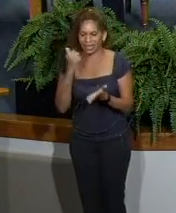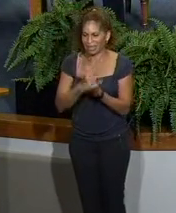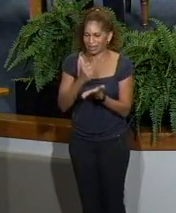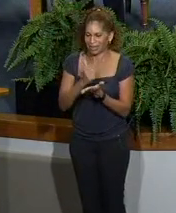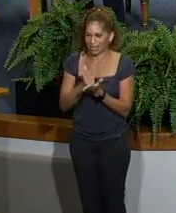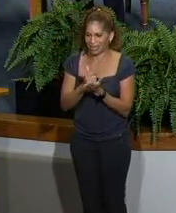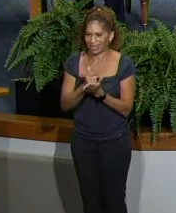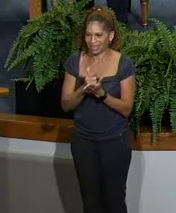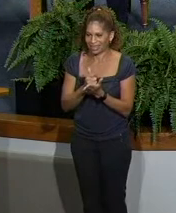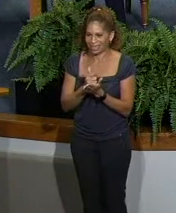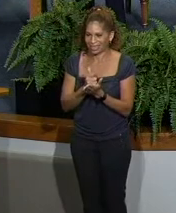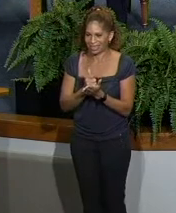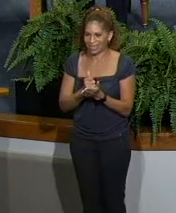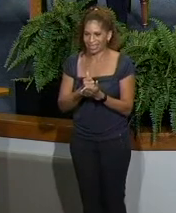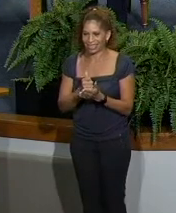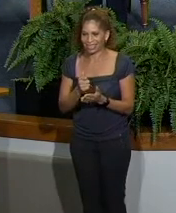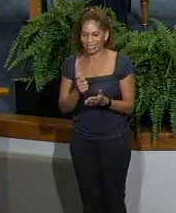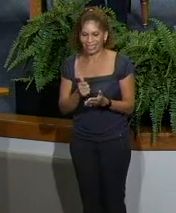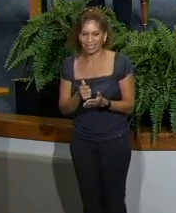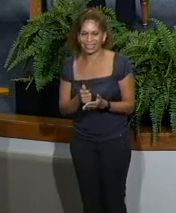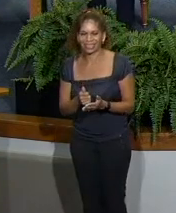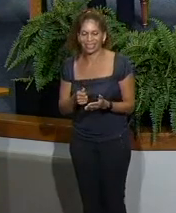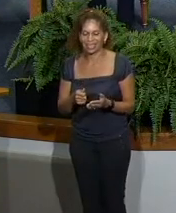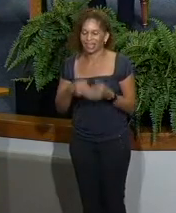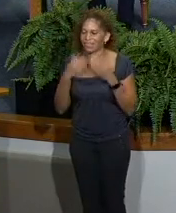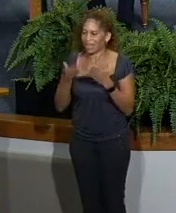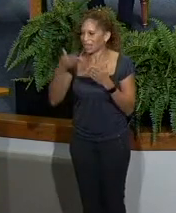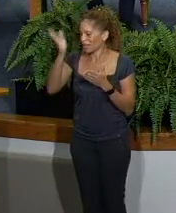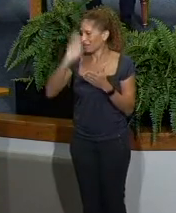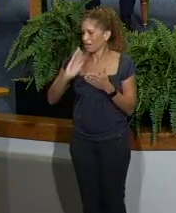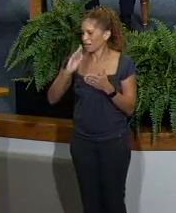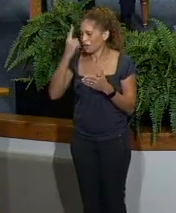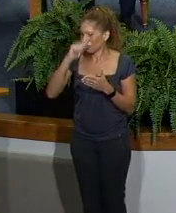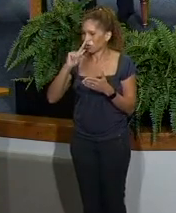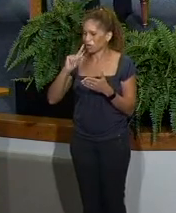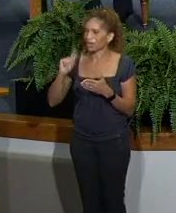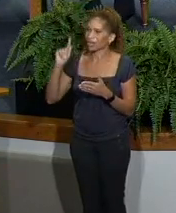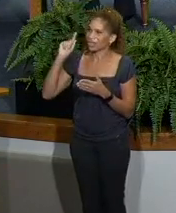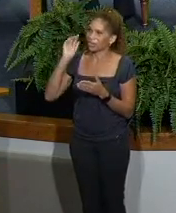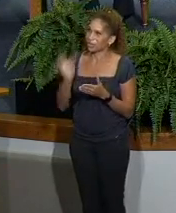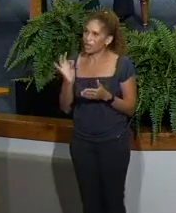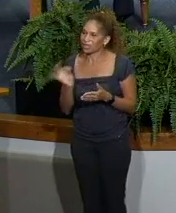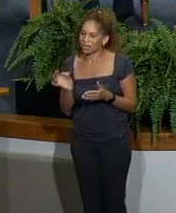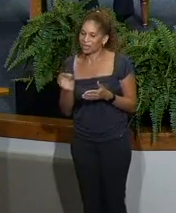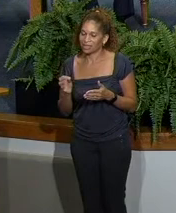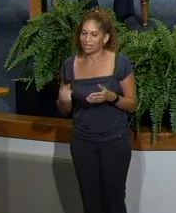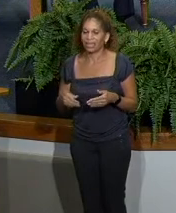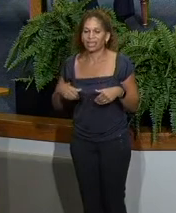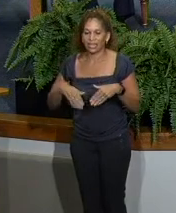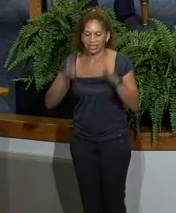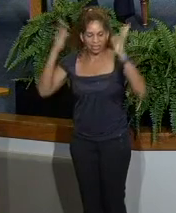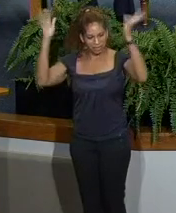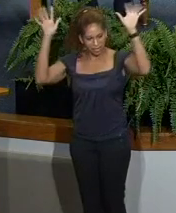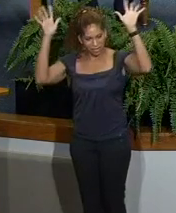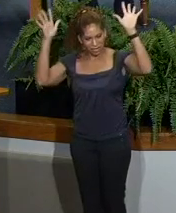Brother Muriel, Dr. Muriel, we thank God for him. And let's give it up for Jesus.